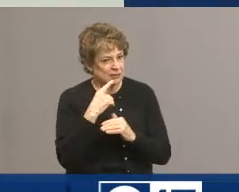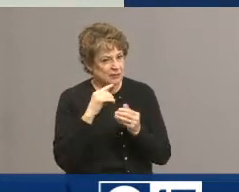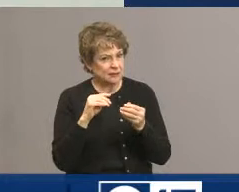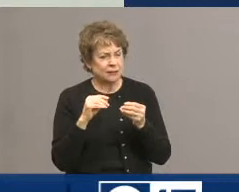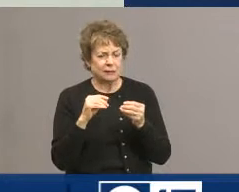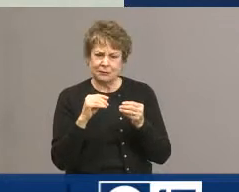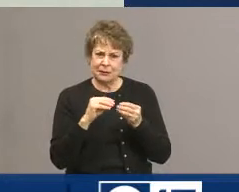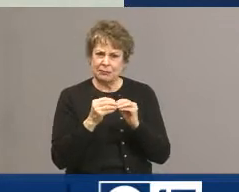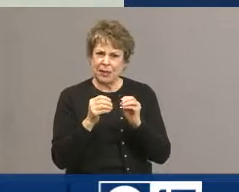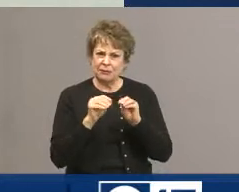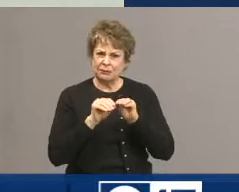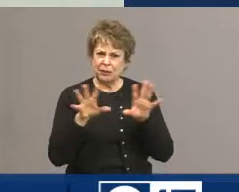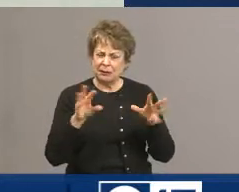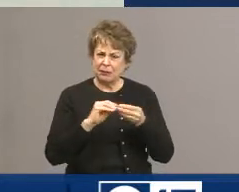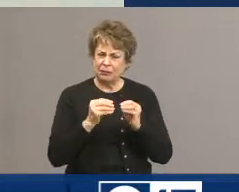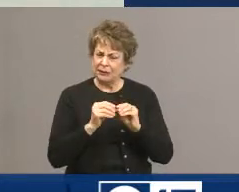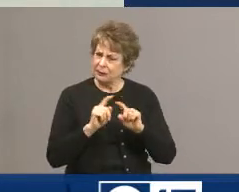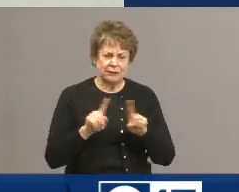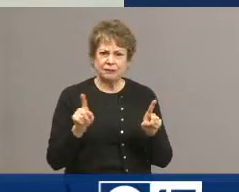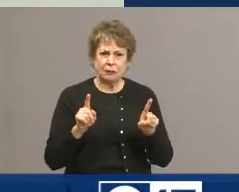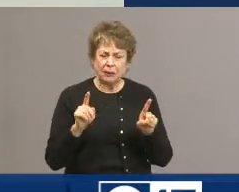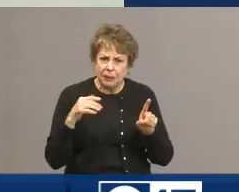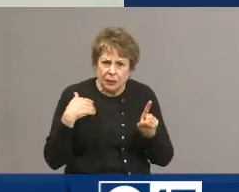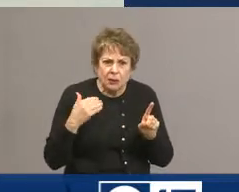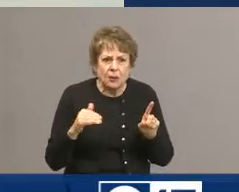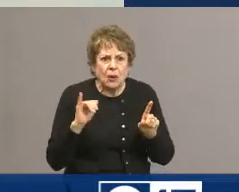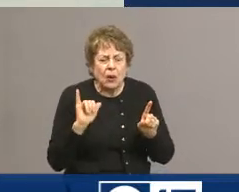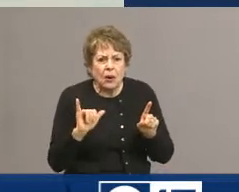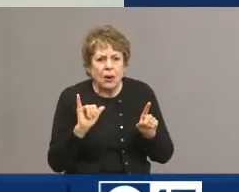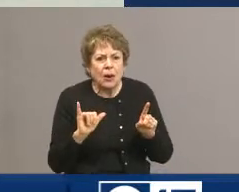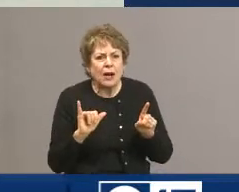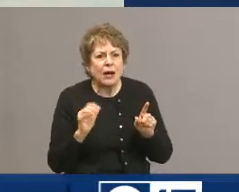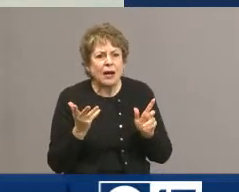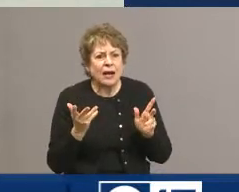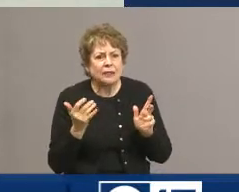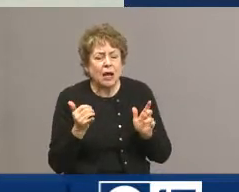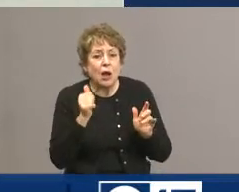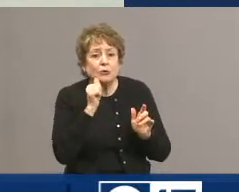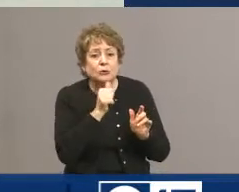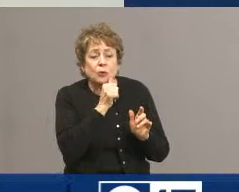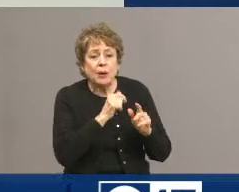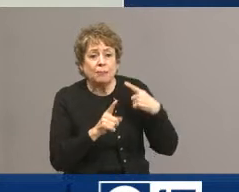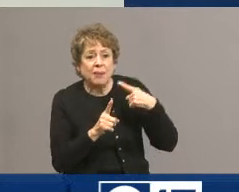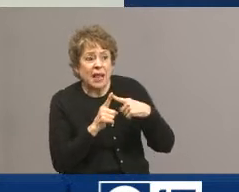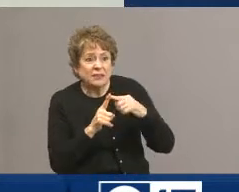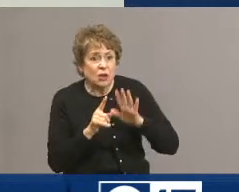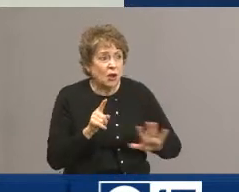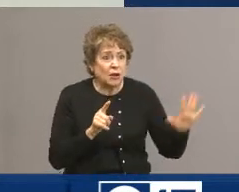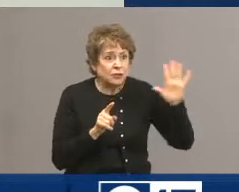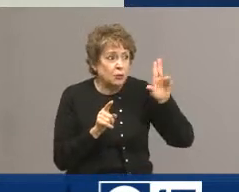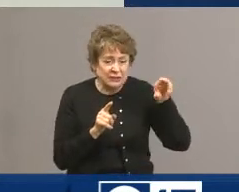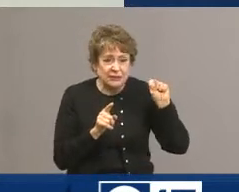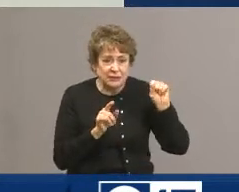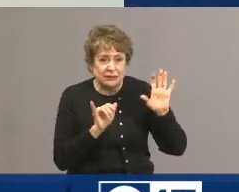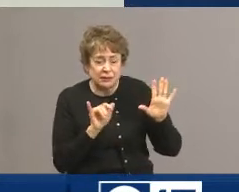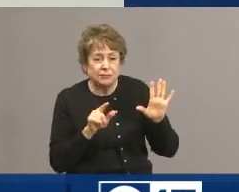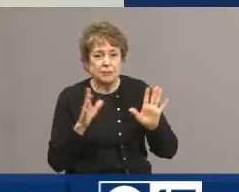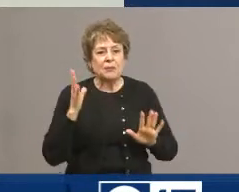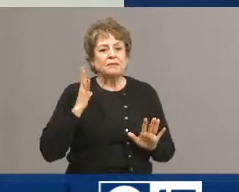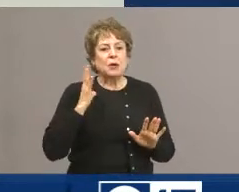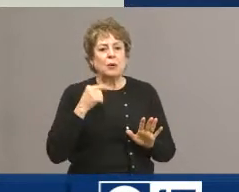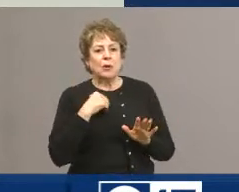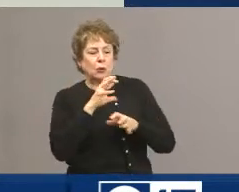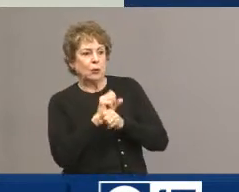United States and Arizona versus what we became so familiar with on the East Coast